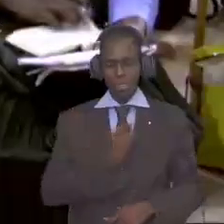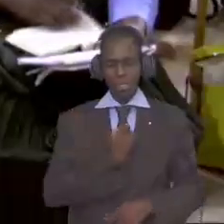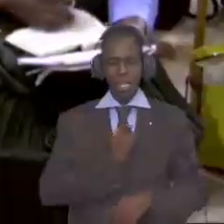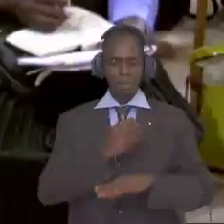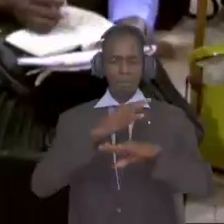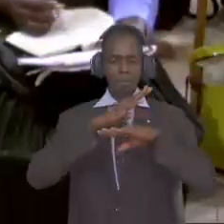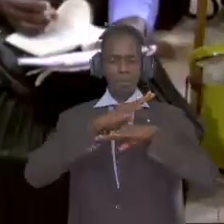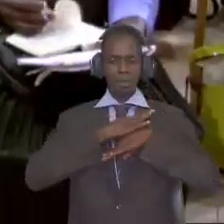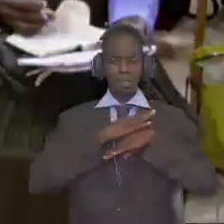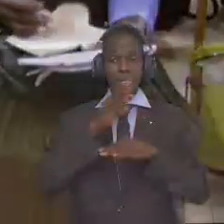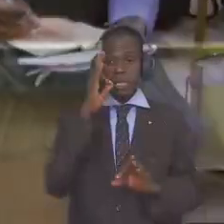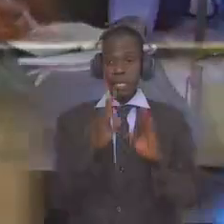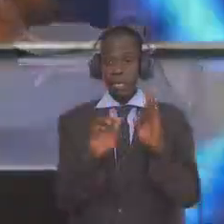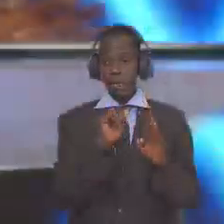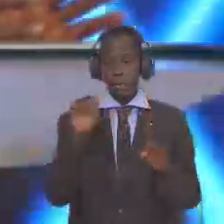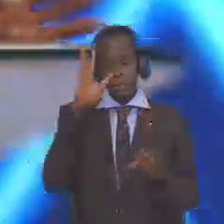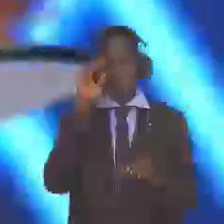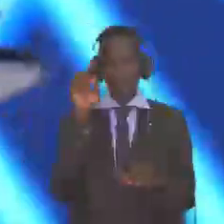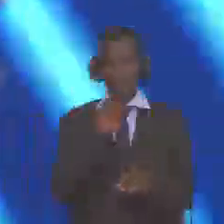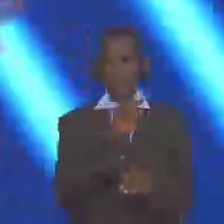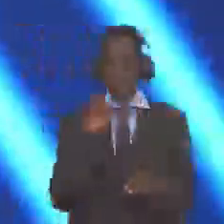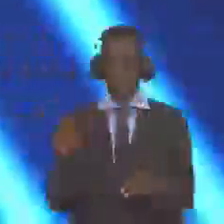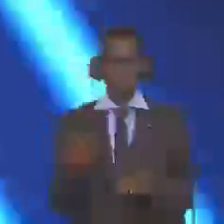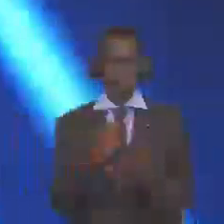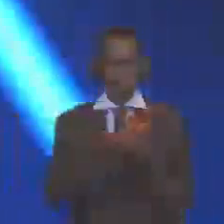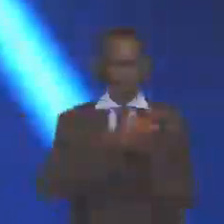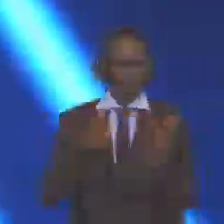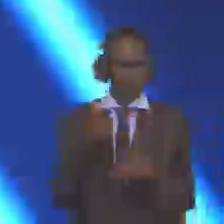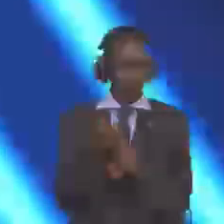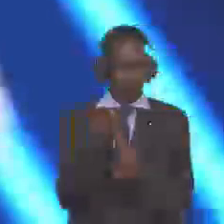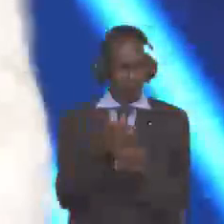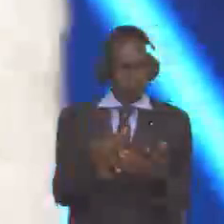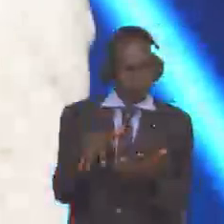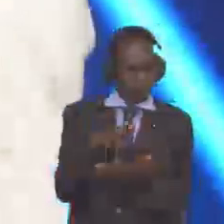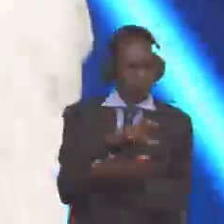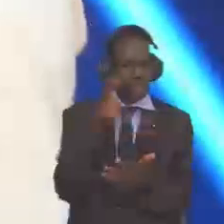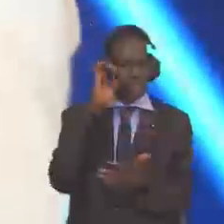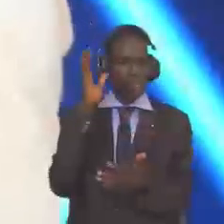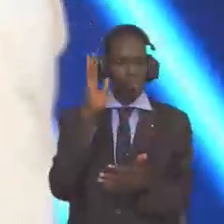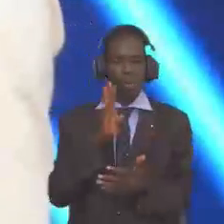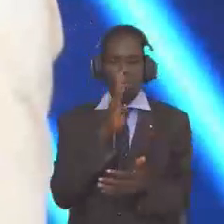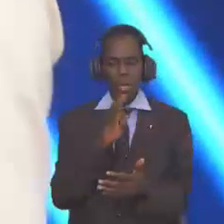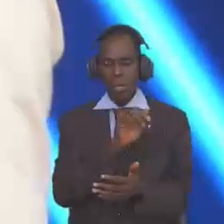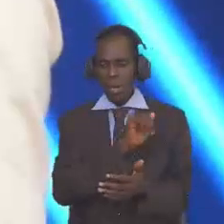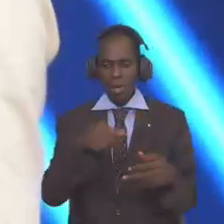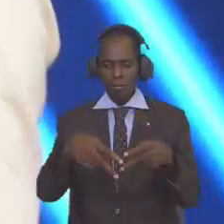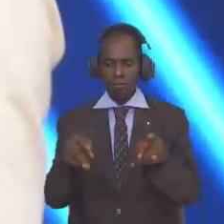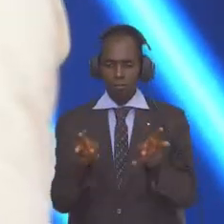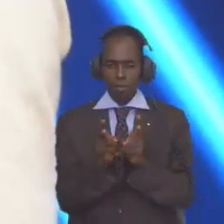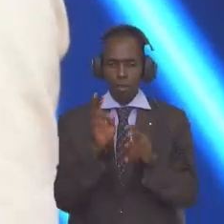self-satisfaction. If a man therefore purge himself from these, it shall be a vessel unto